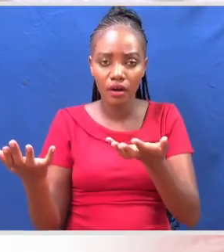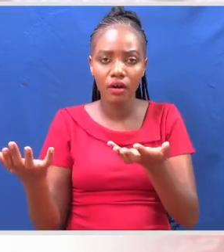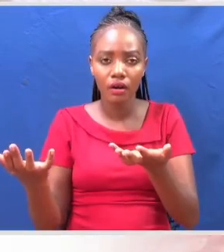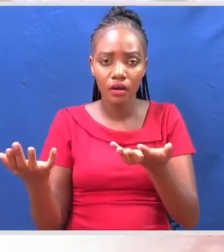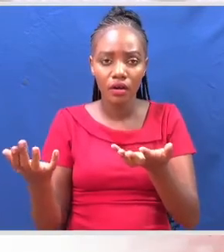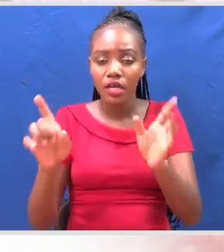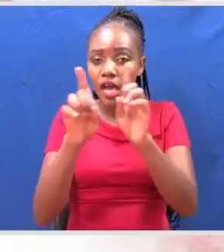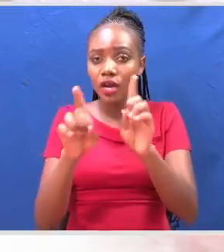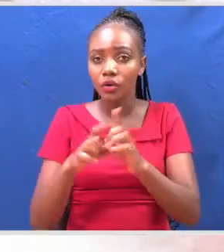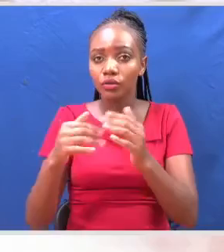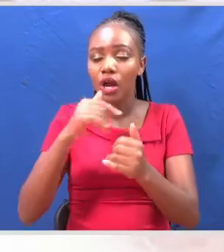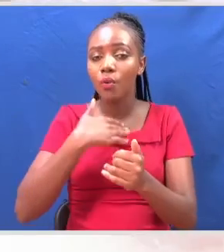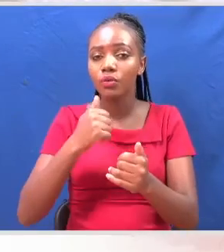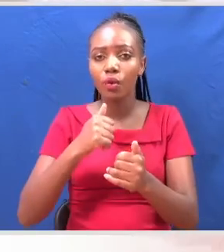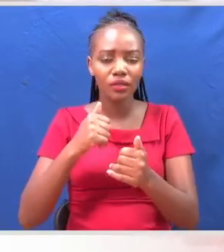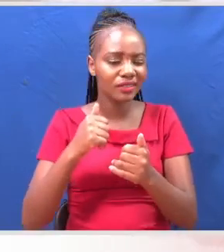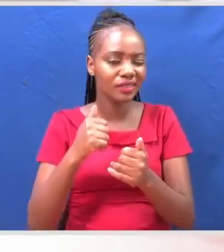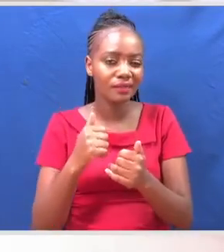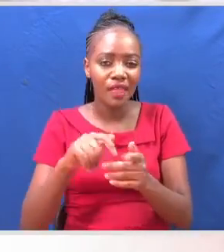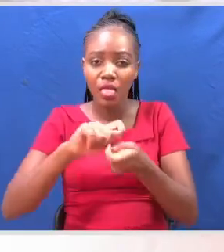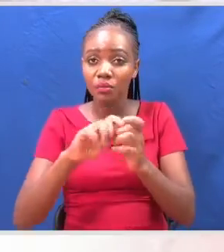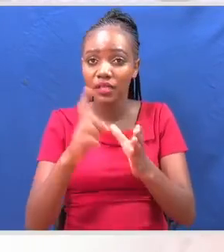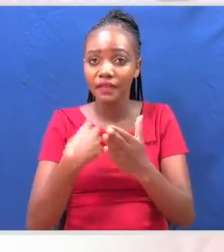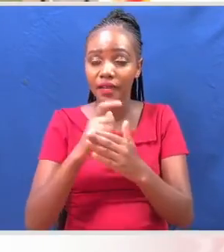We are reviving, and the moment we revive, we have got to start